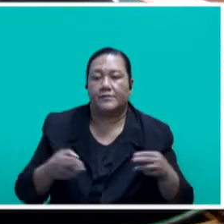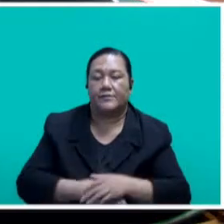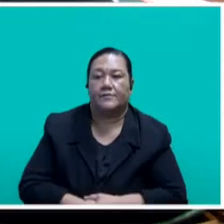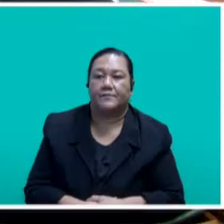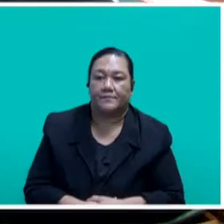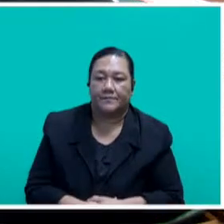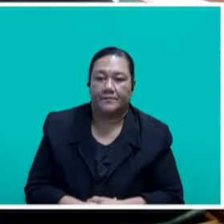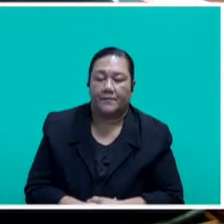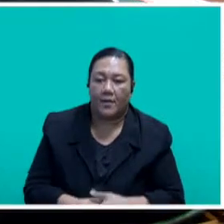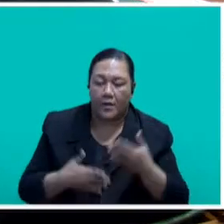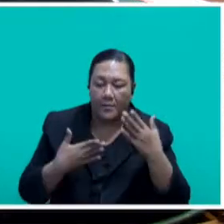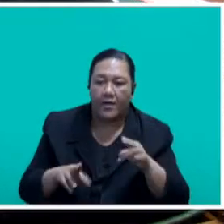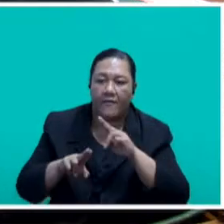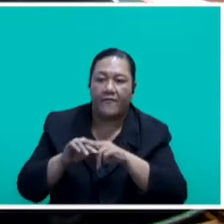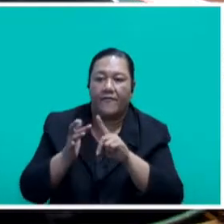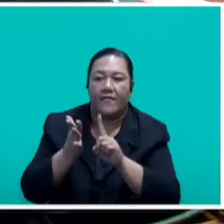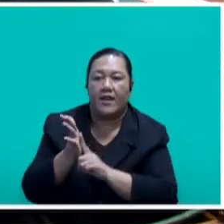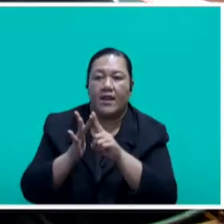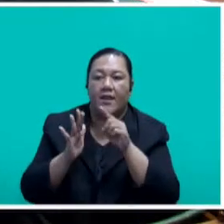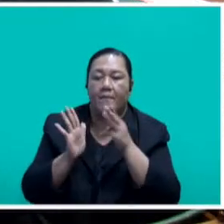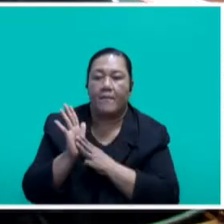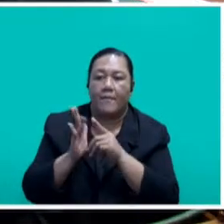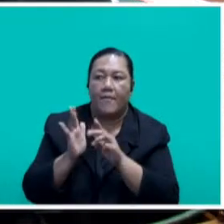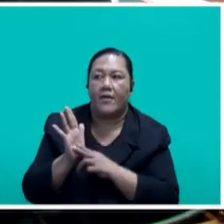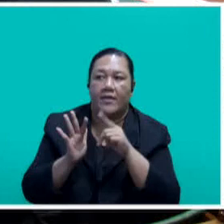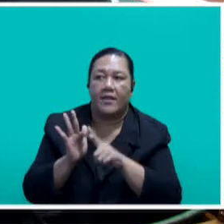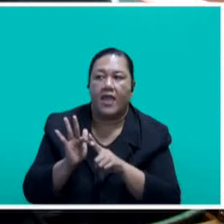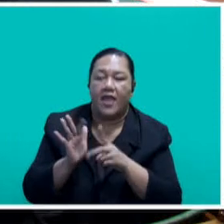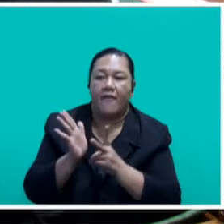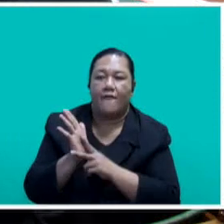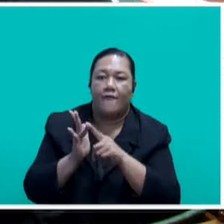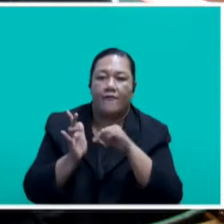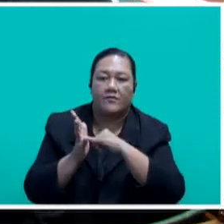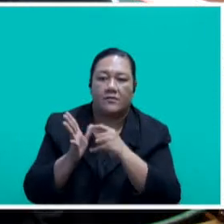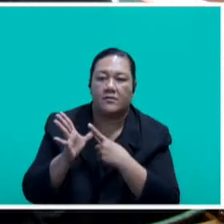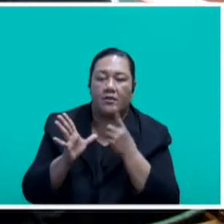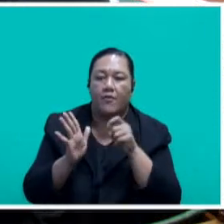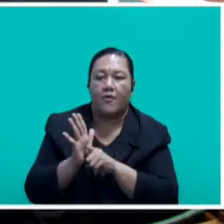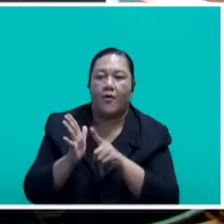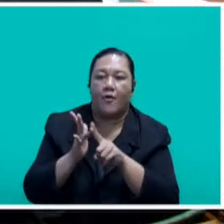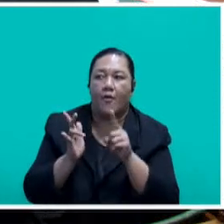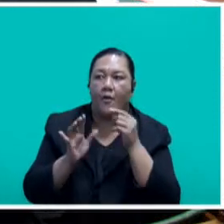the Honorable Filimoni Vosarogo to make his contribution. The floor is yours, sir.